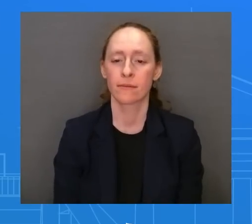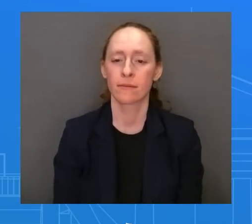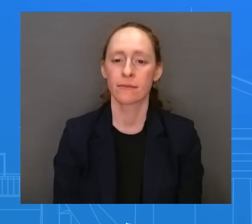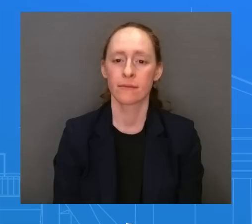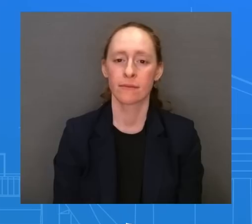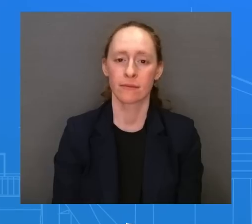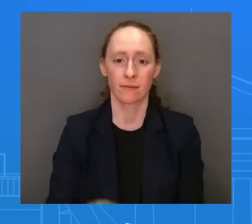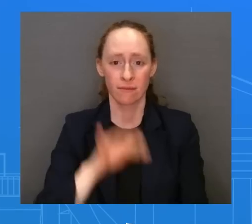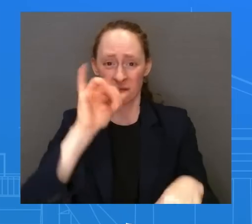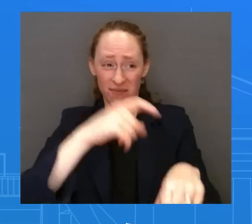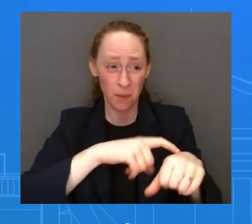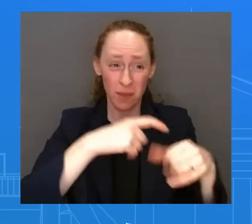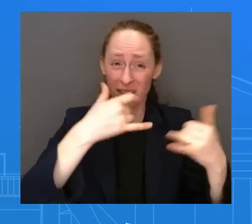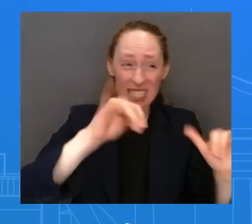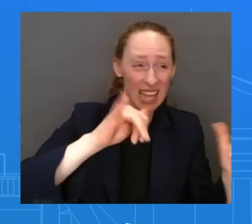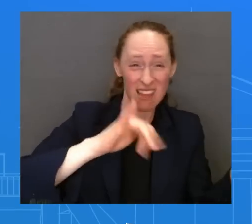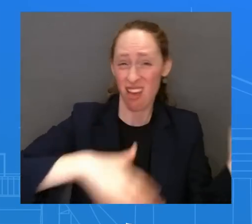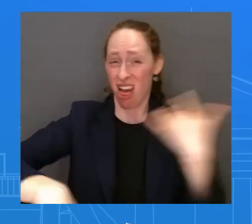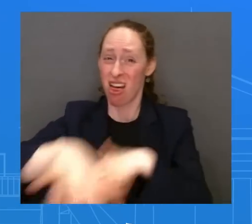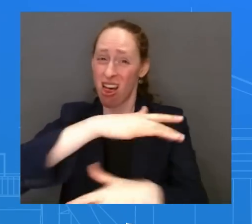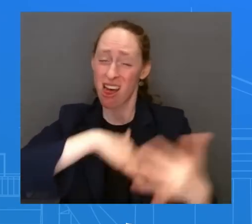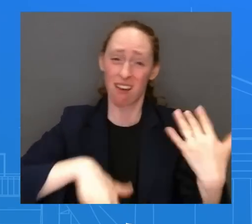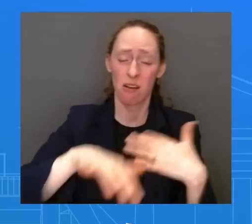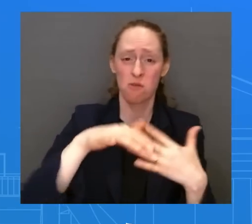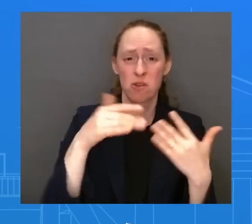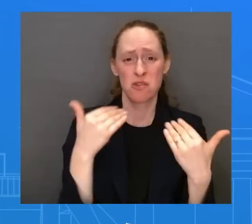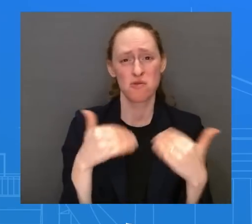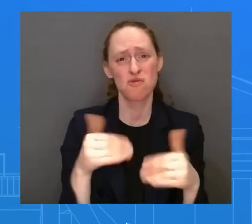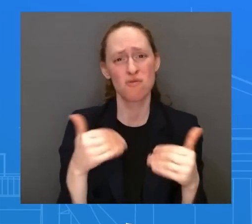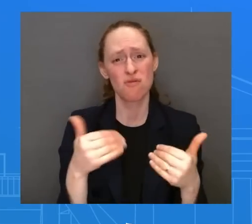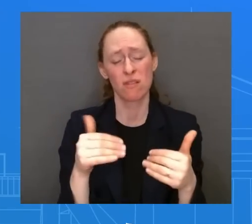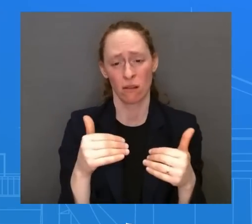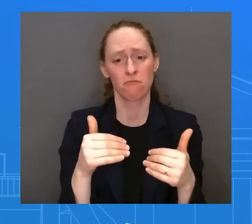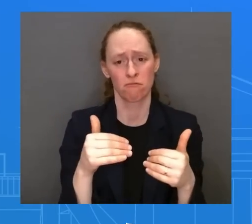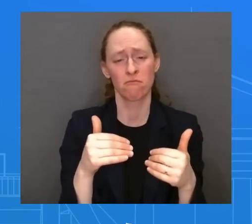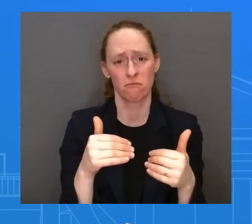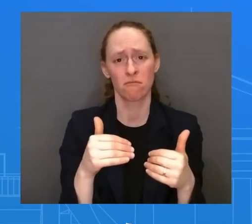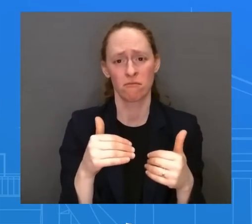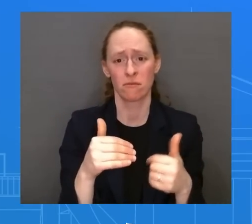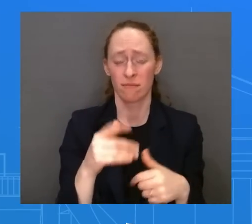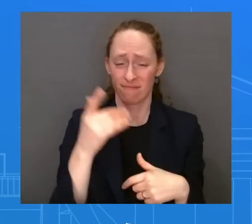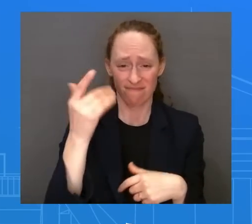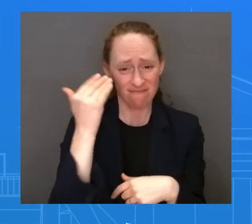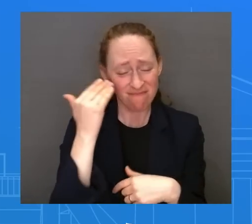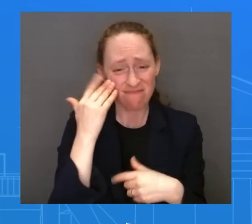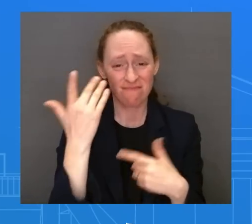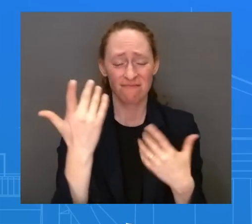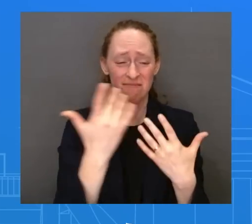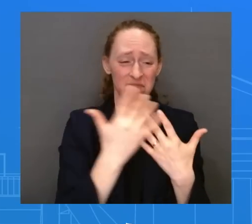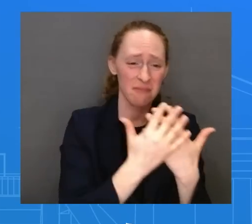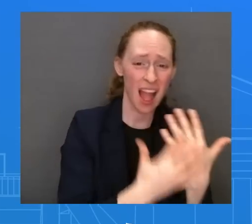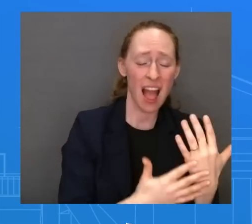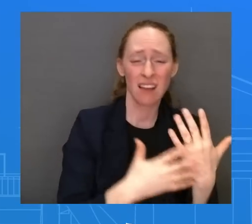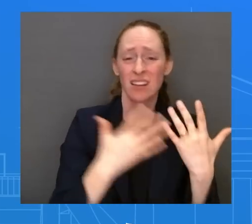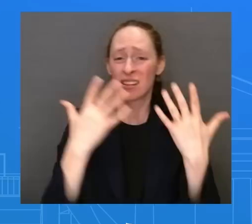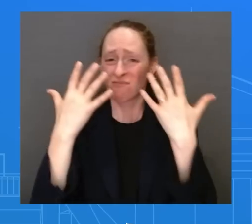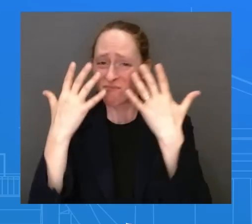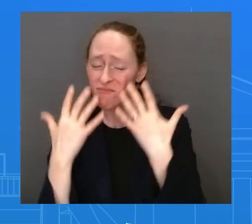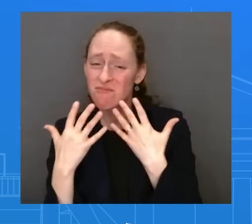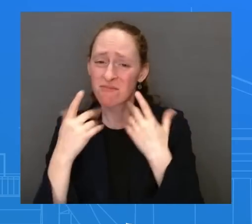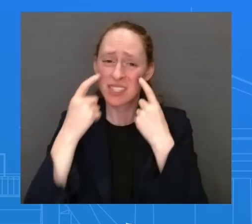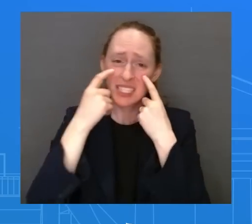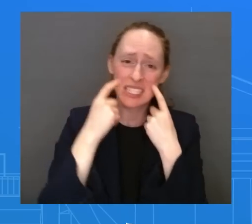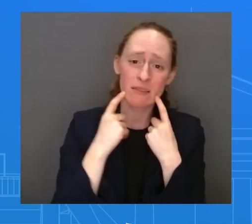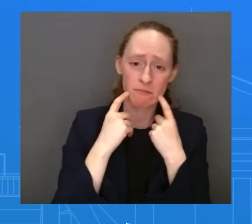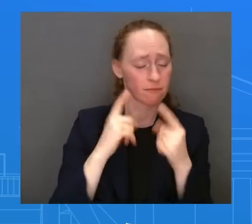was it without courage or Poise or professionals for all the lessons that we take away we should remember that